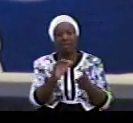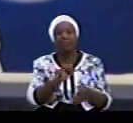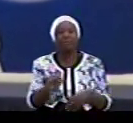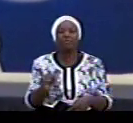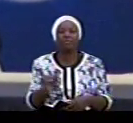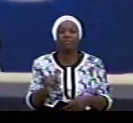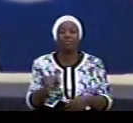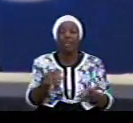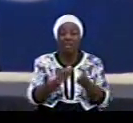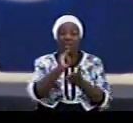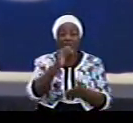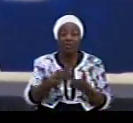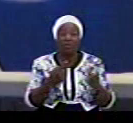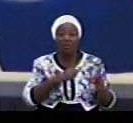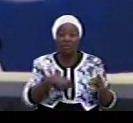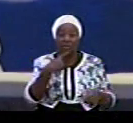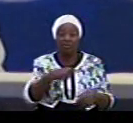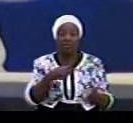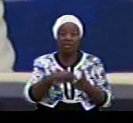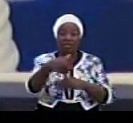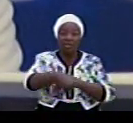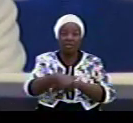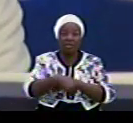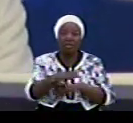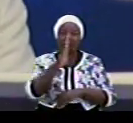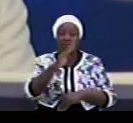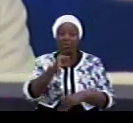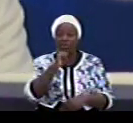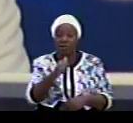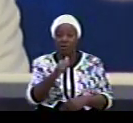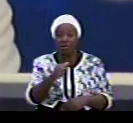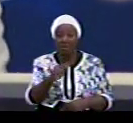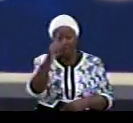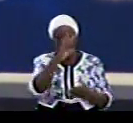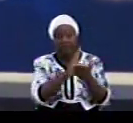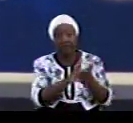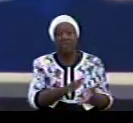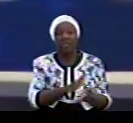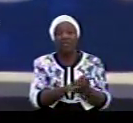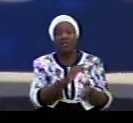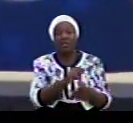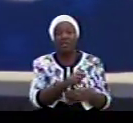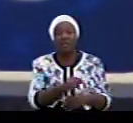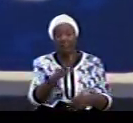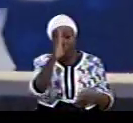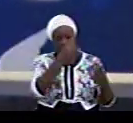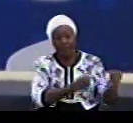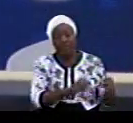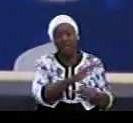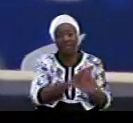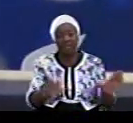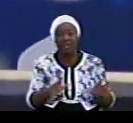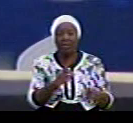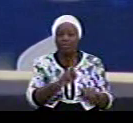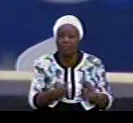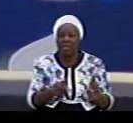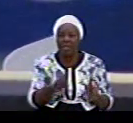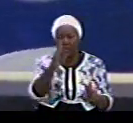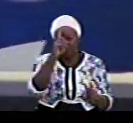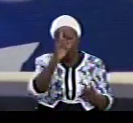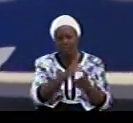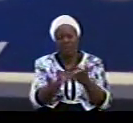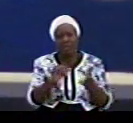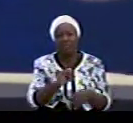is telling you tonight. Be not faithless, but believing. That's